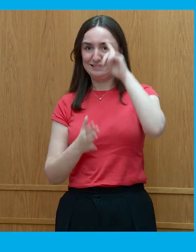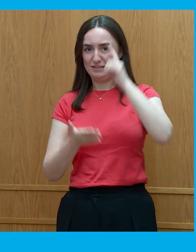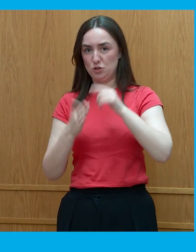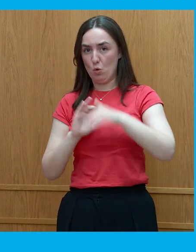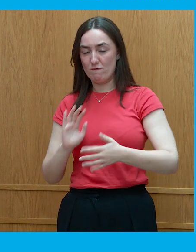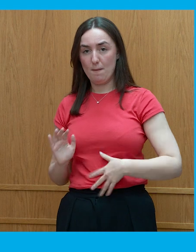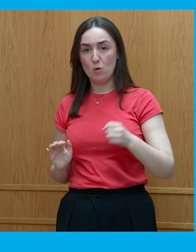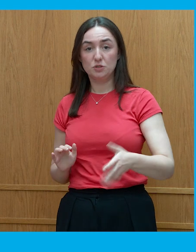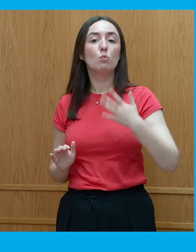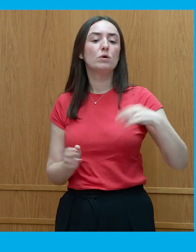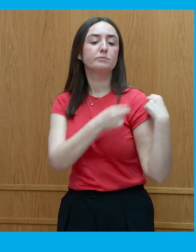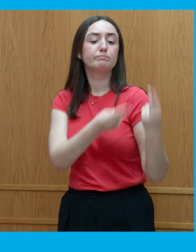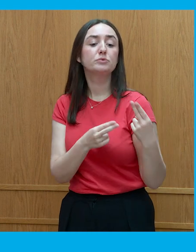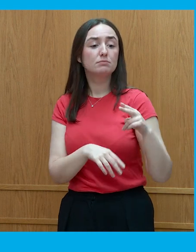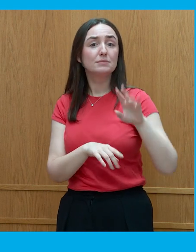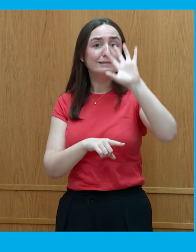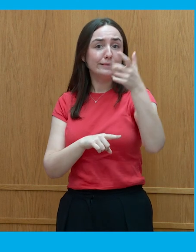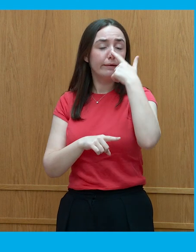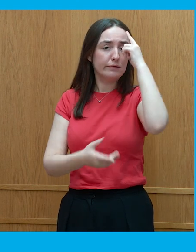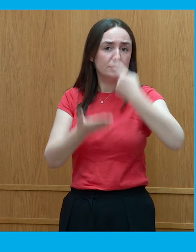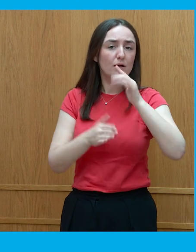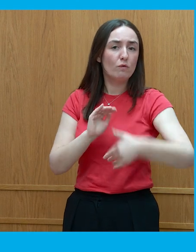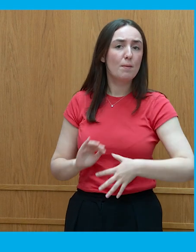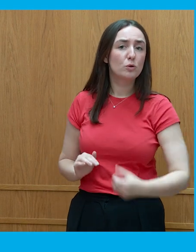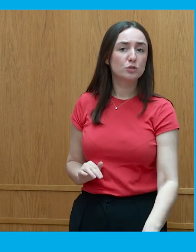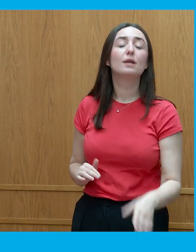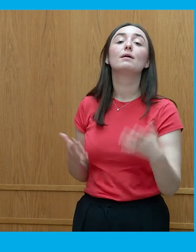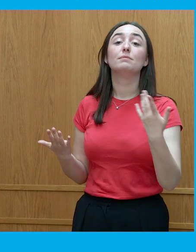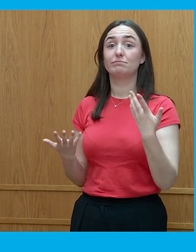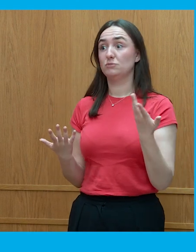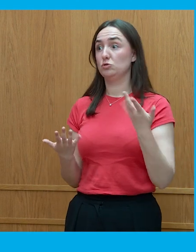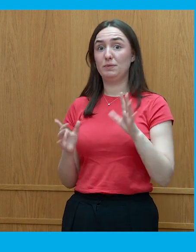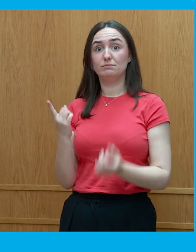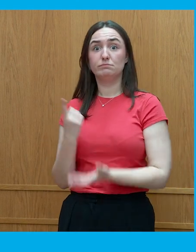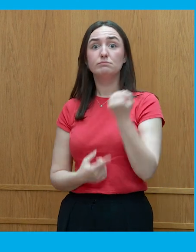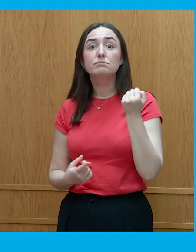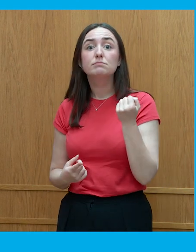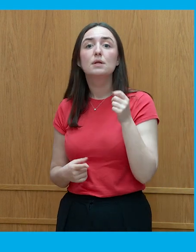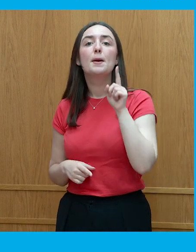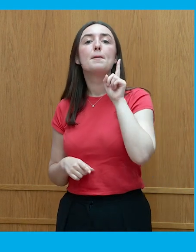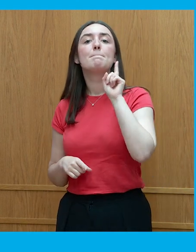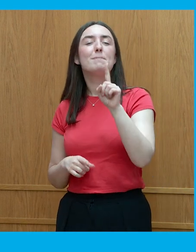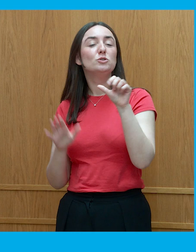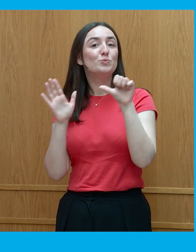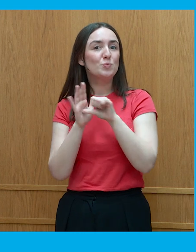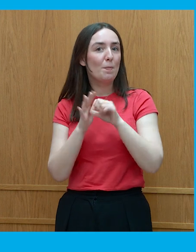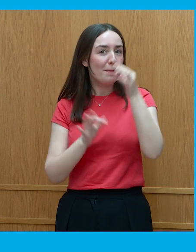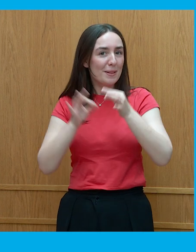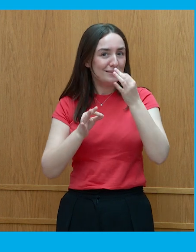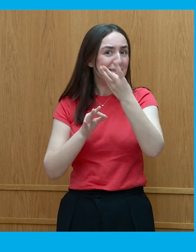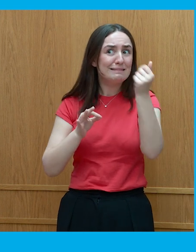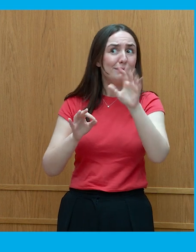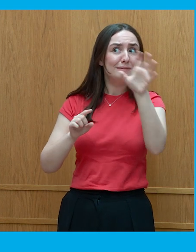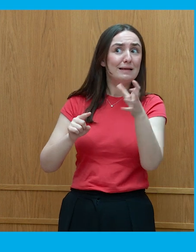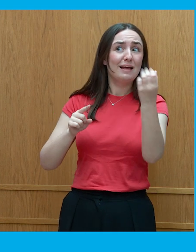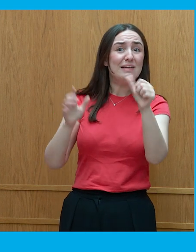So they got their wish. And so, but politically, it's a problem for them in a number of states. So it's sort of like,